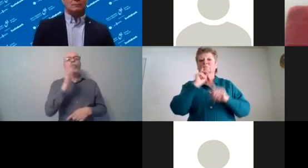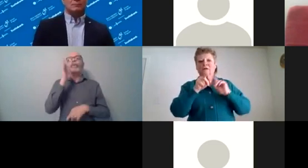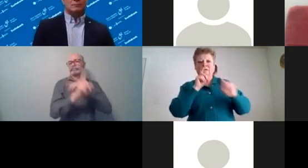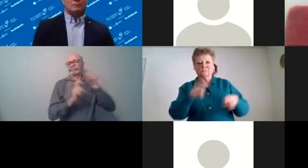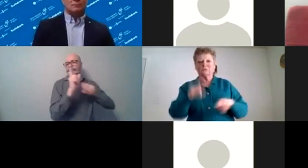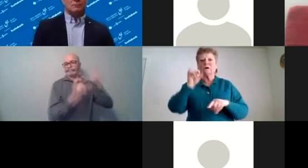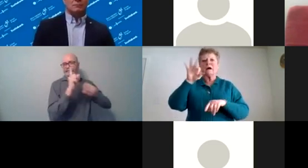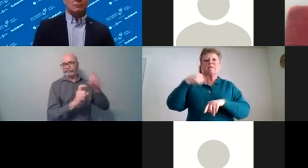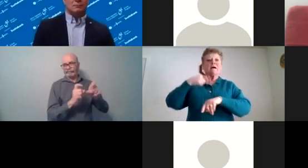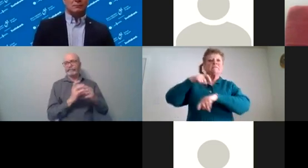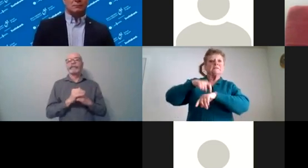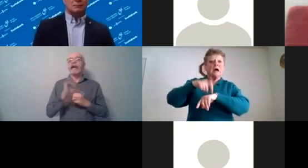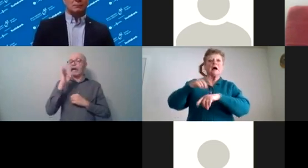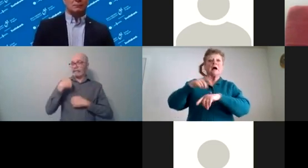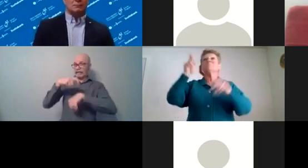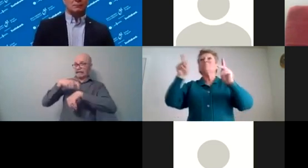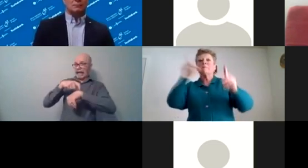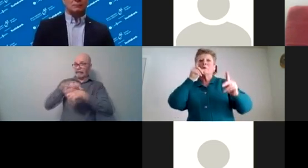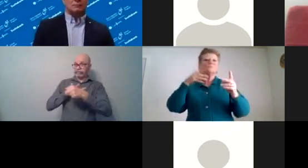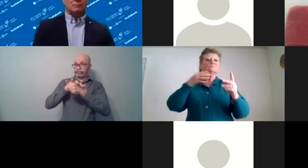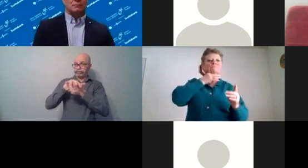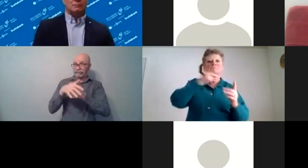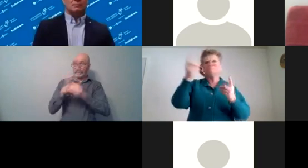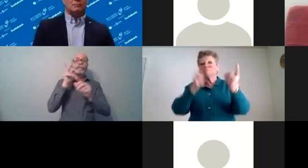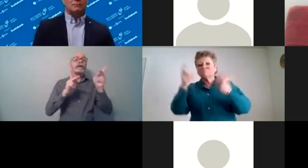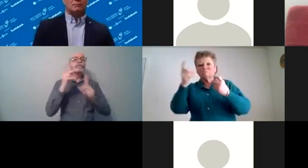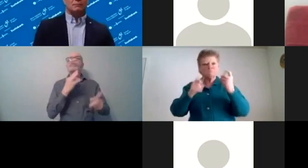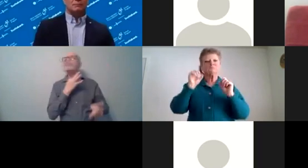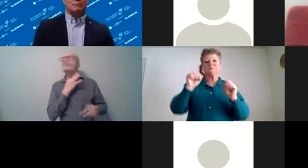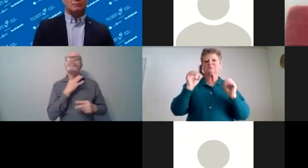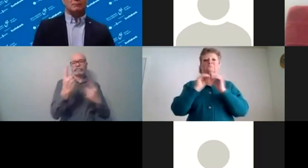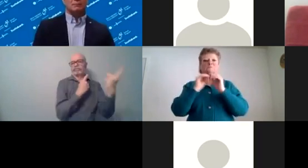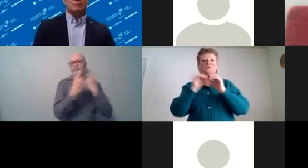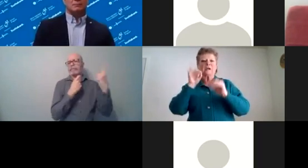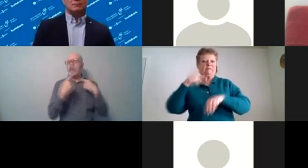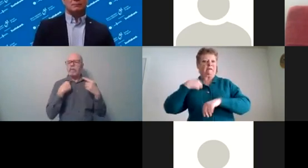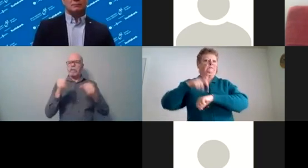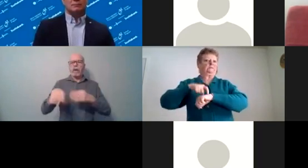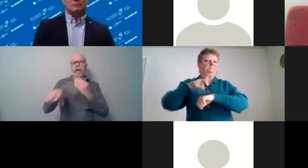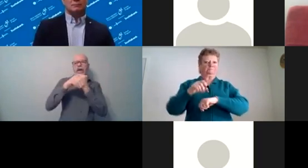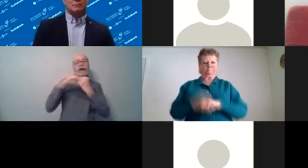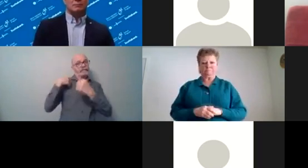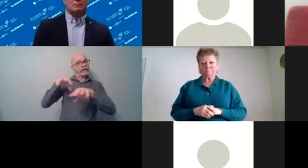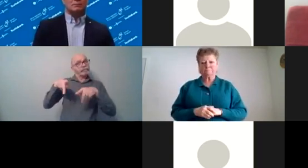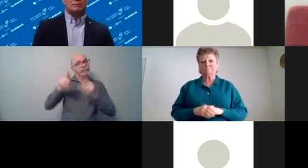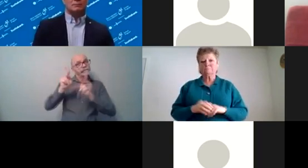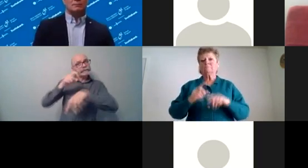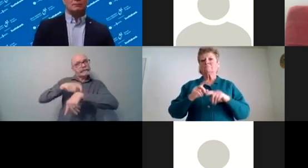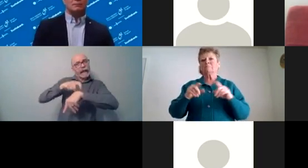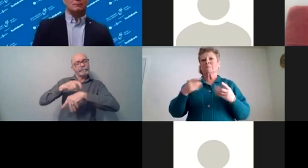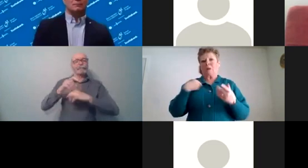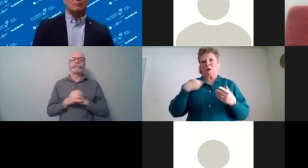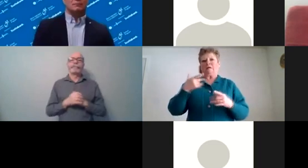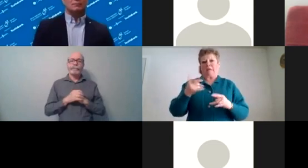for the many stakeholders who have joined us today for any additional questions or comments. Please note, media outlets are